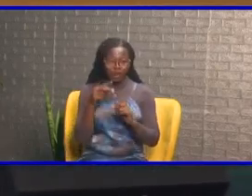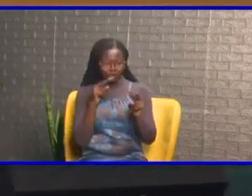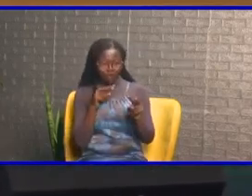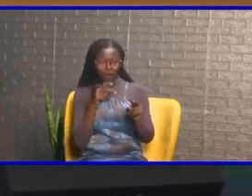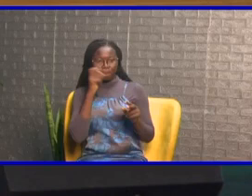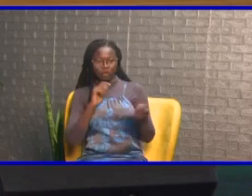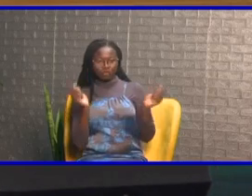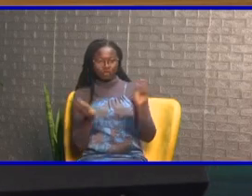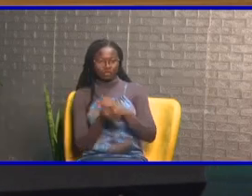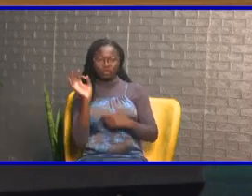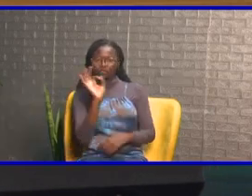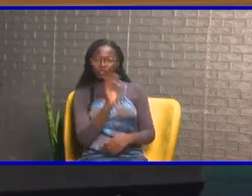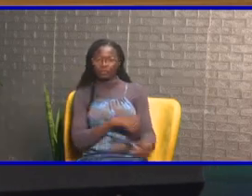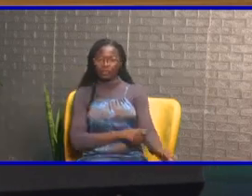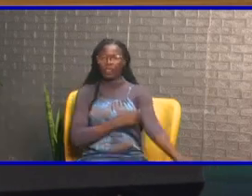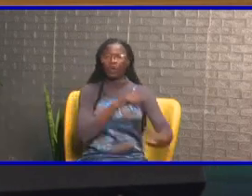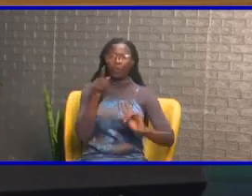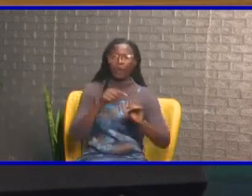message.